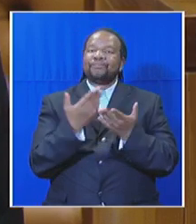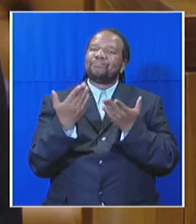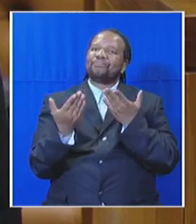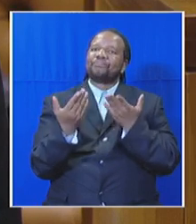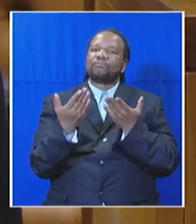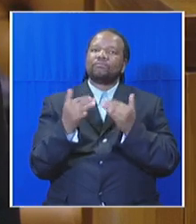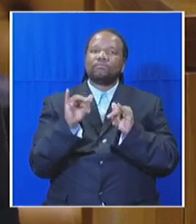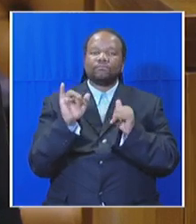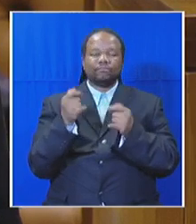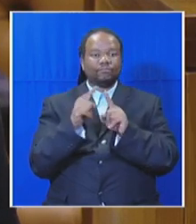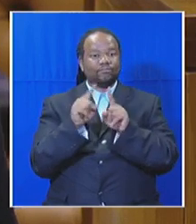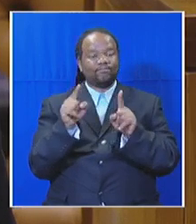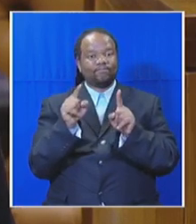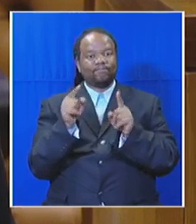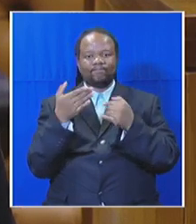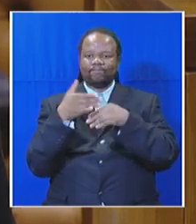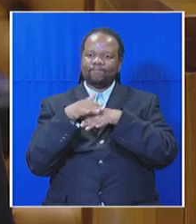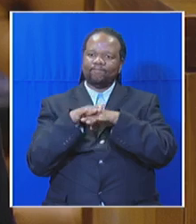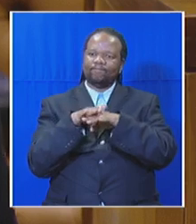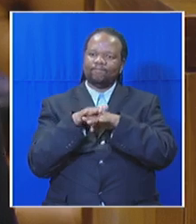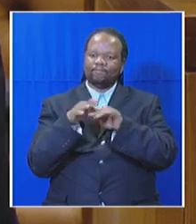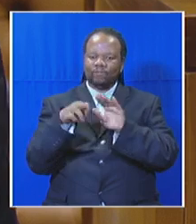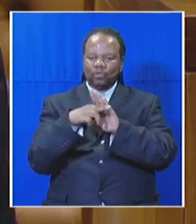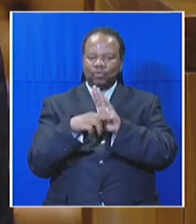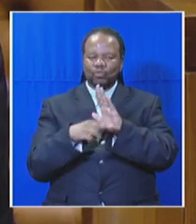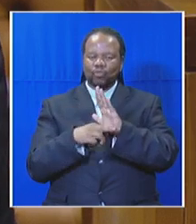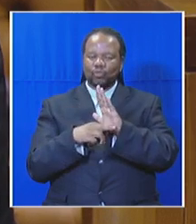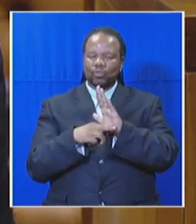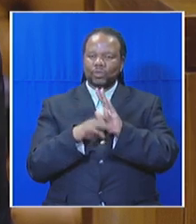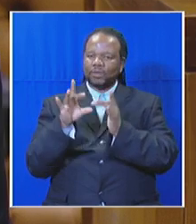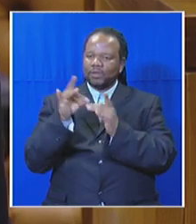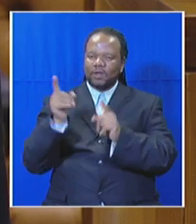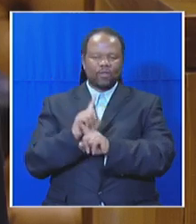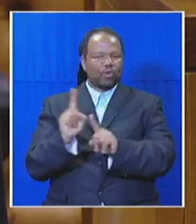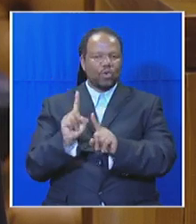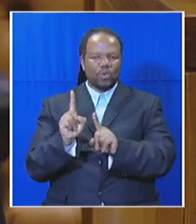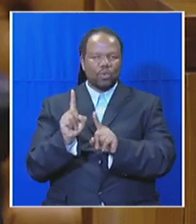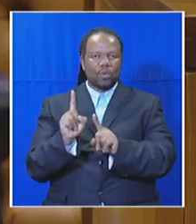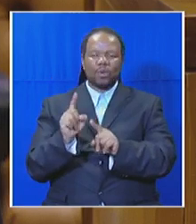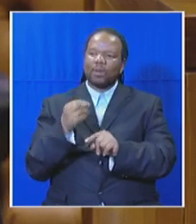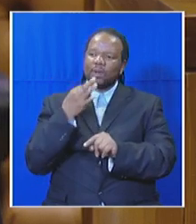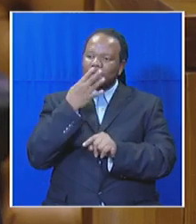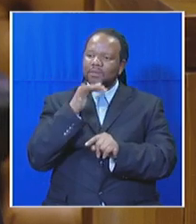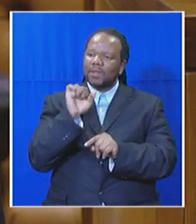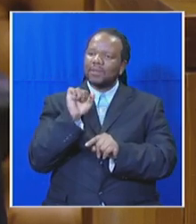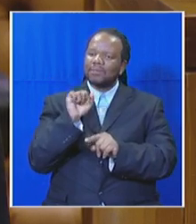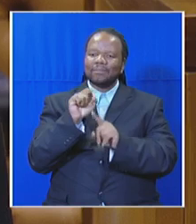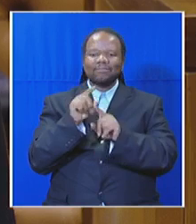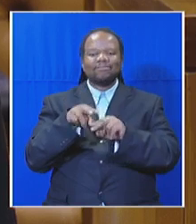application of the principle is not selective. I've just explained that situations are not the same.